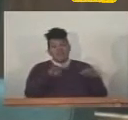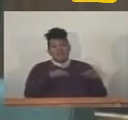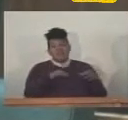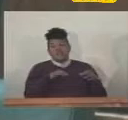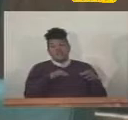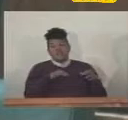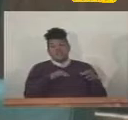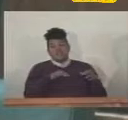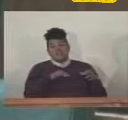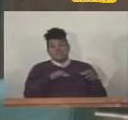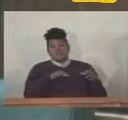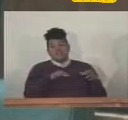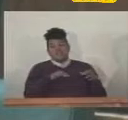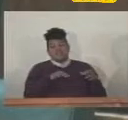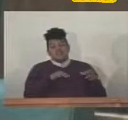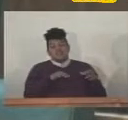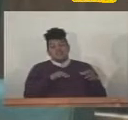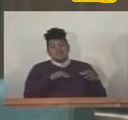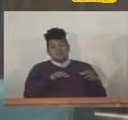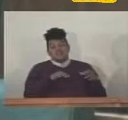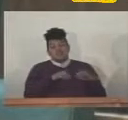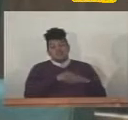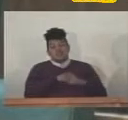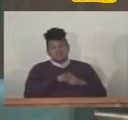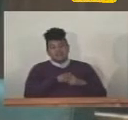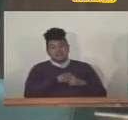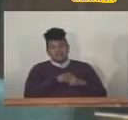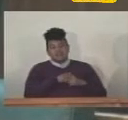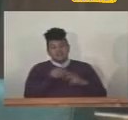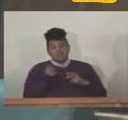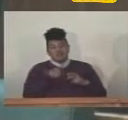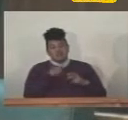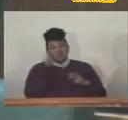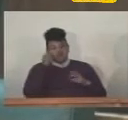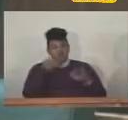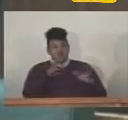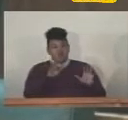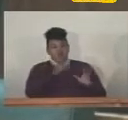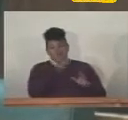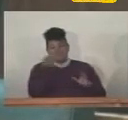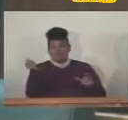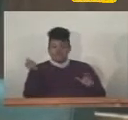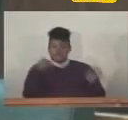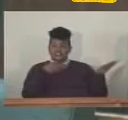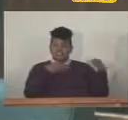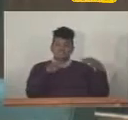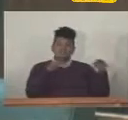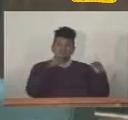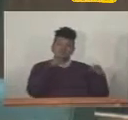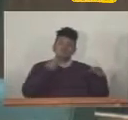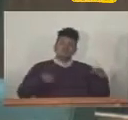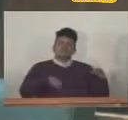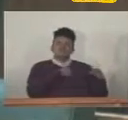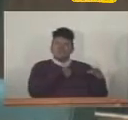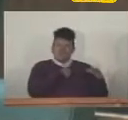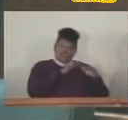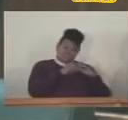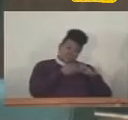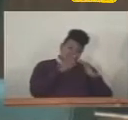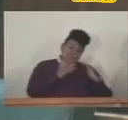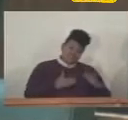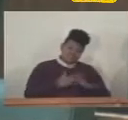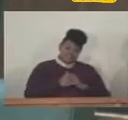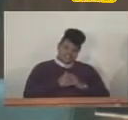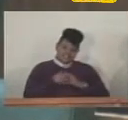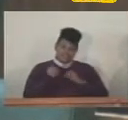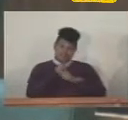win. We will not allow the few to define who we are as Jamaicans. And I